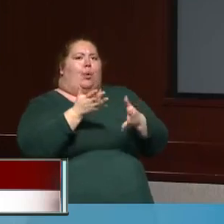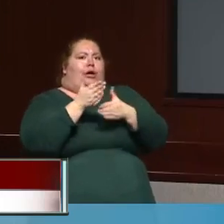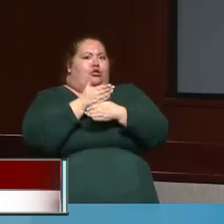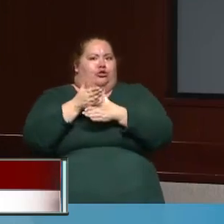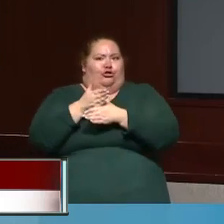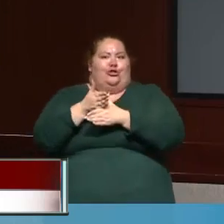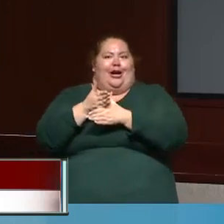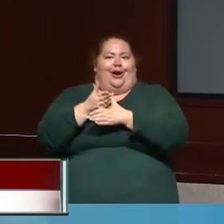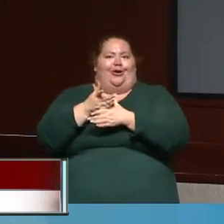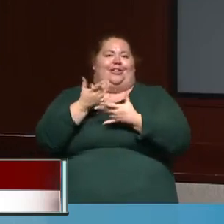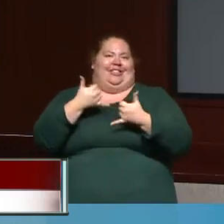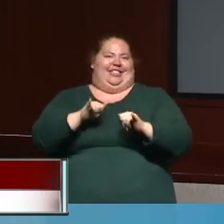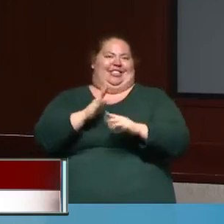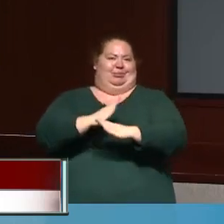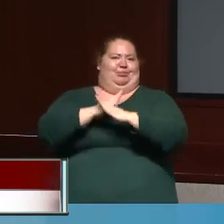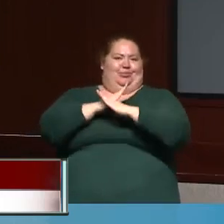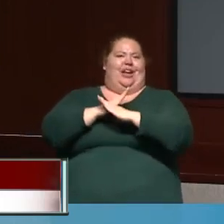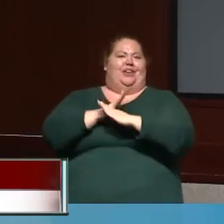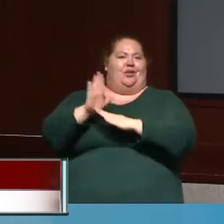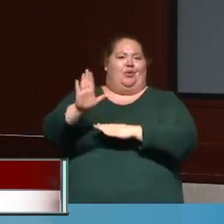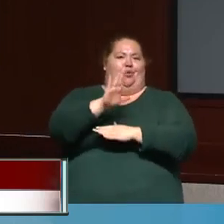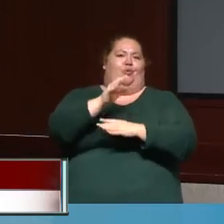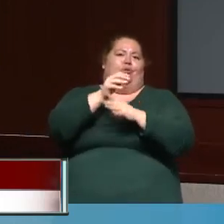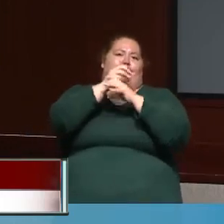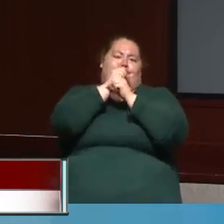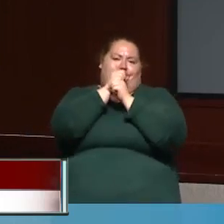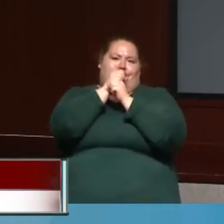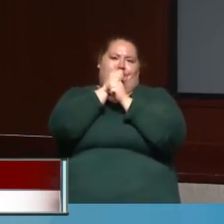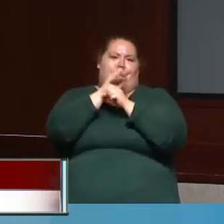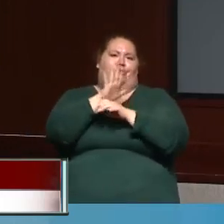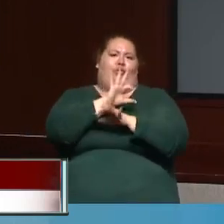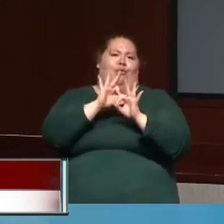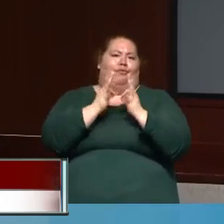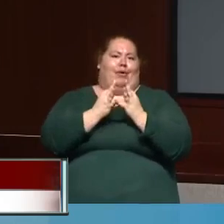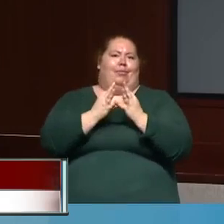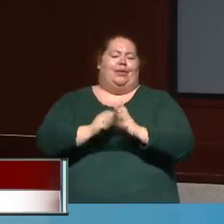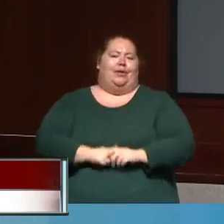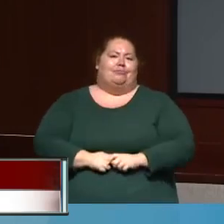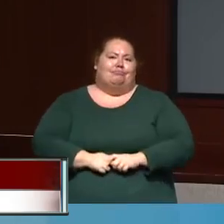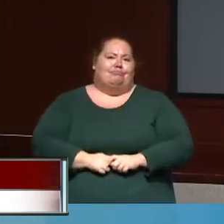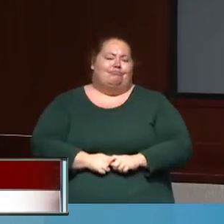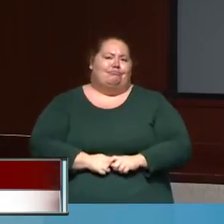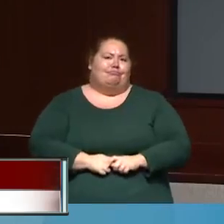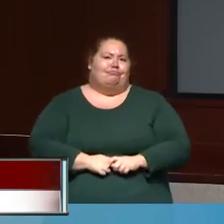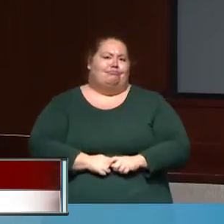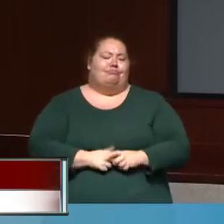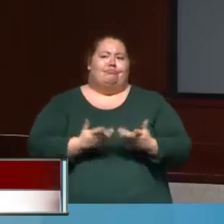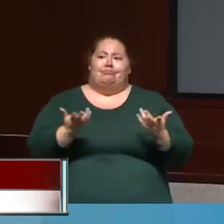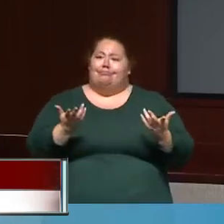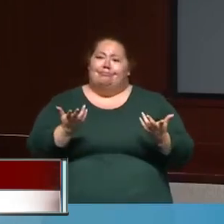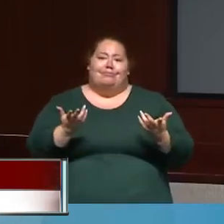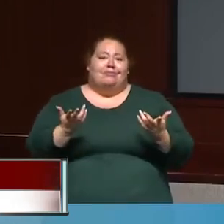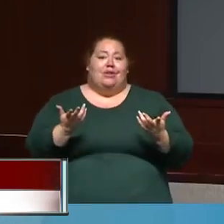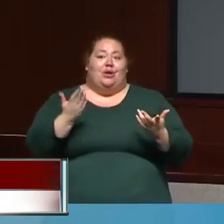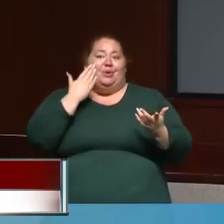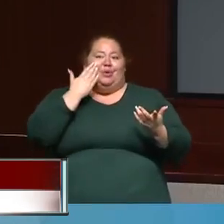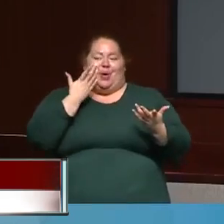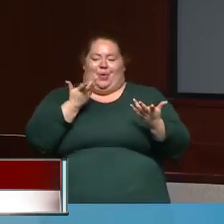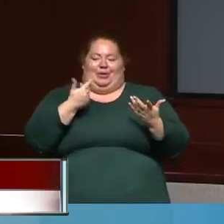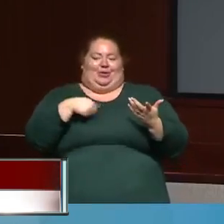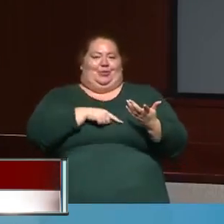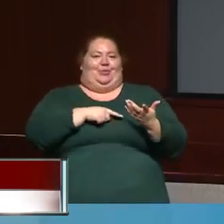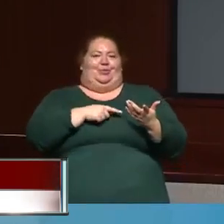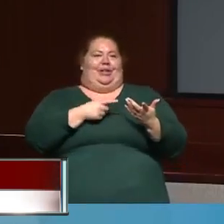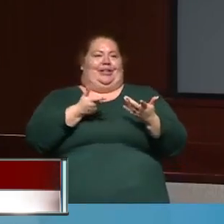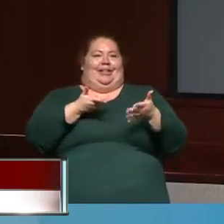still protecting the privacy of the person who passed away and their family members. So in trying to sort of explain how this model works, I want